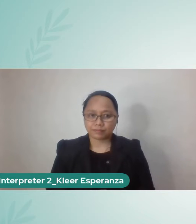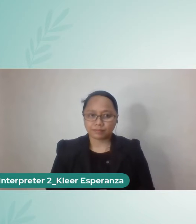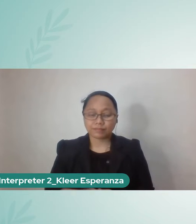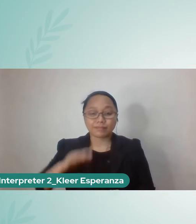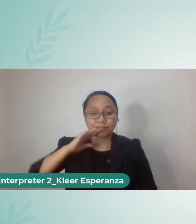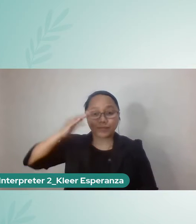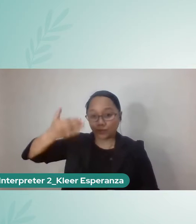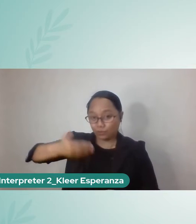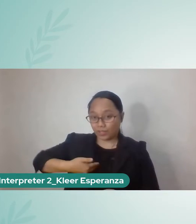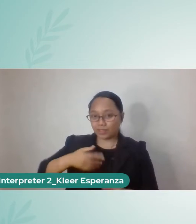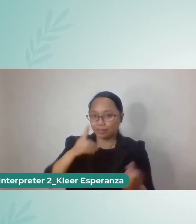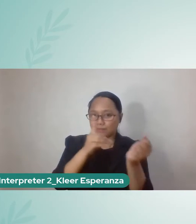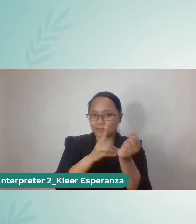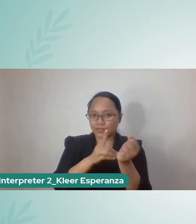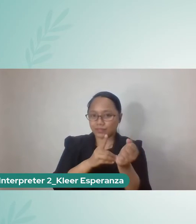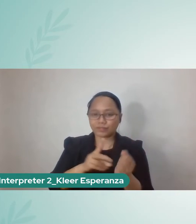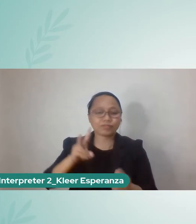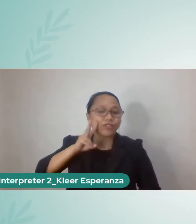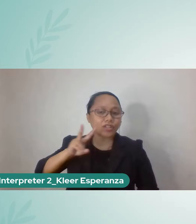this afternoon.